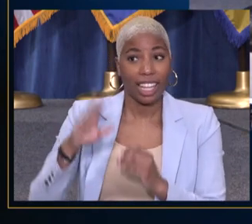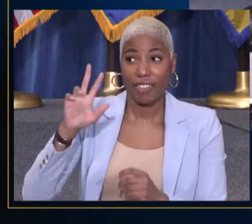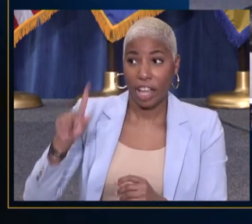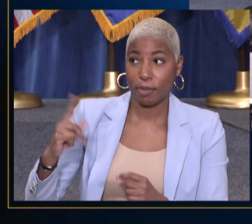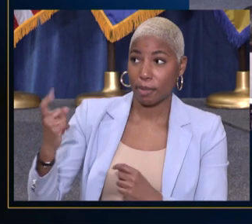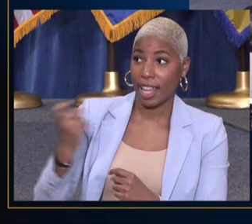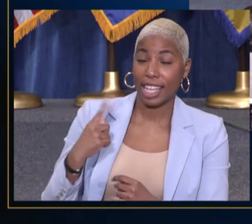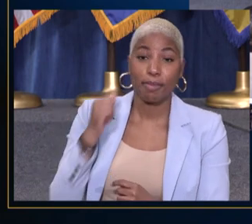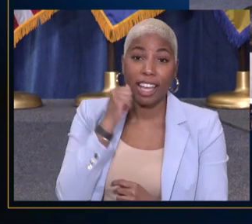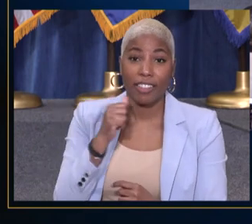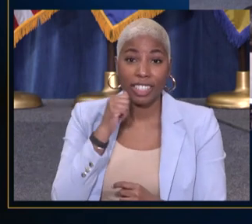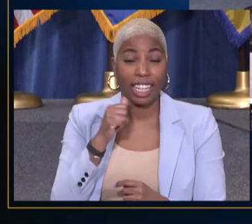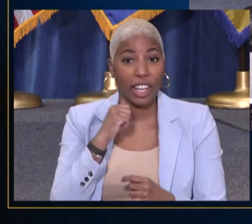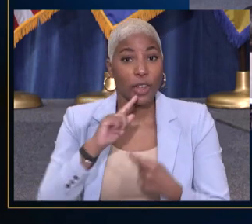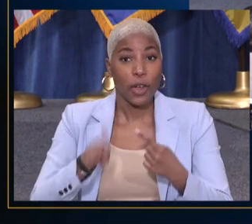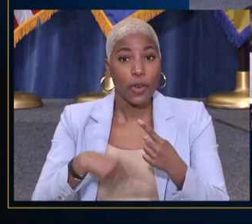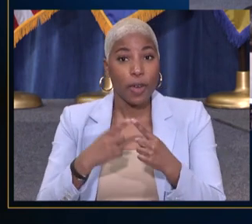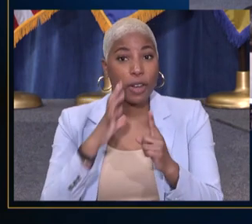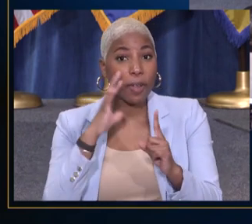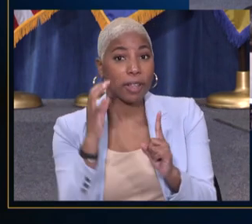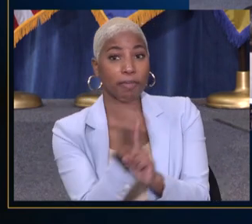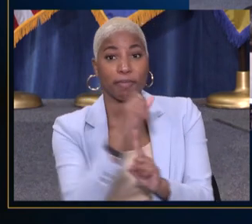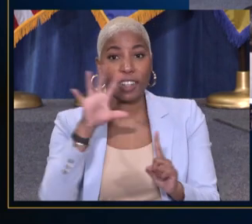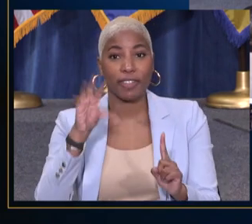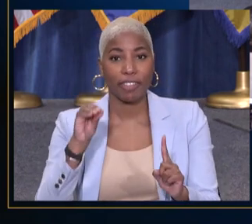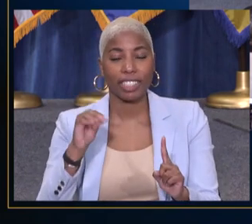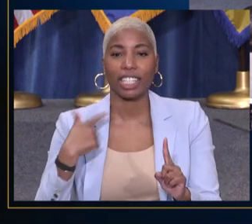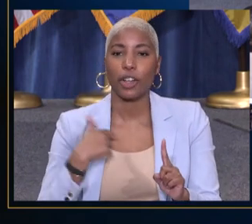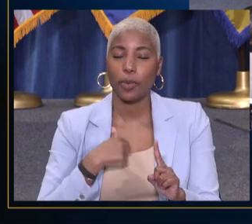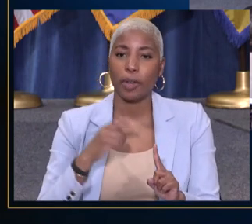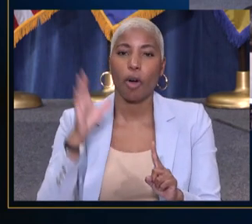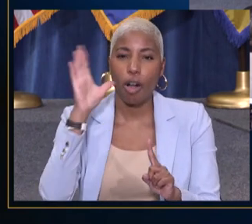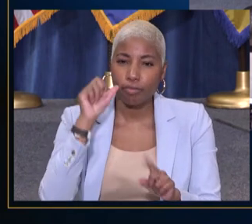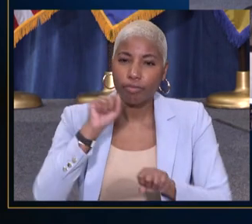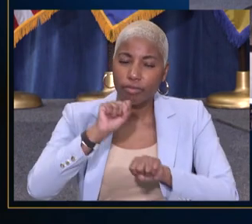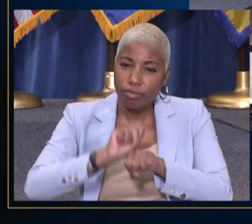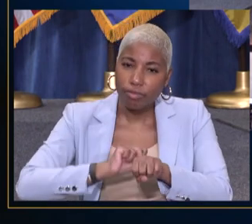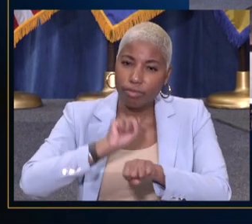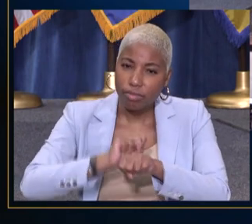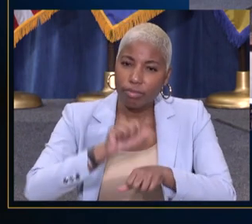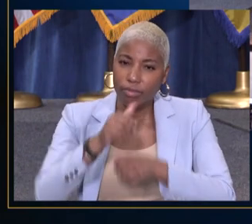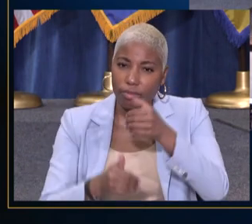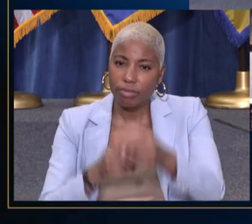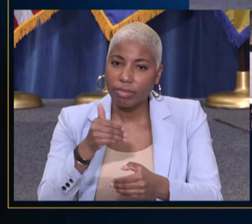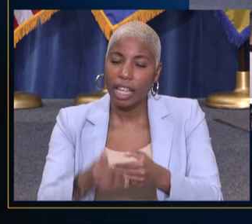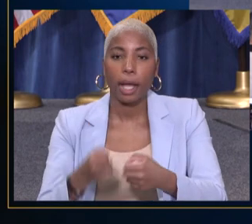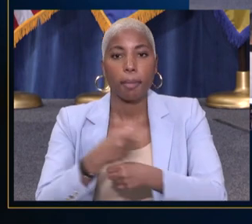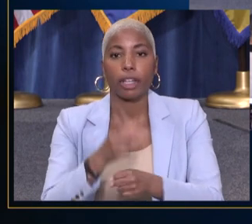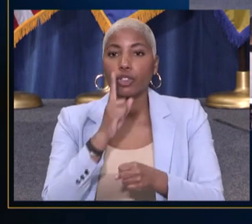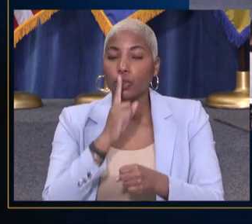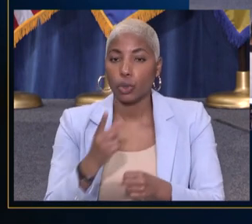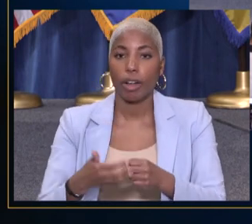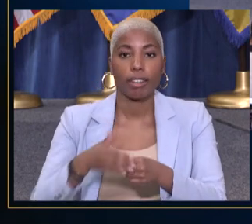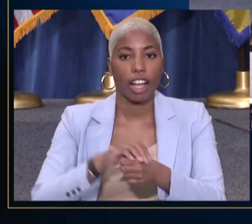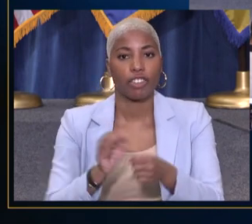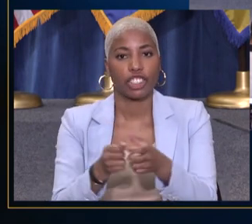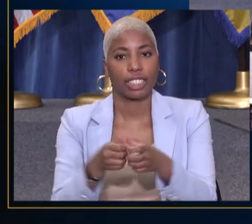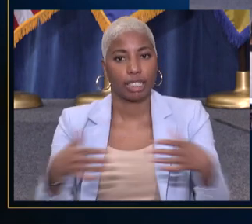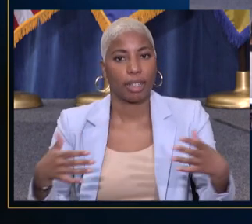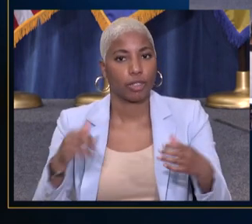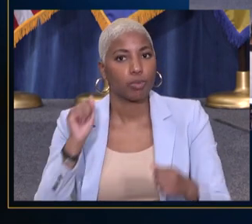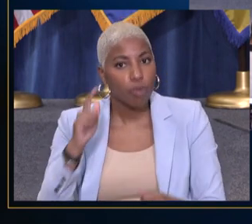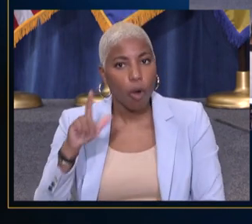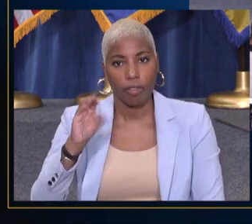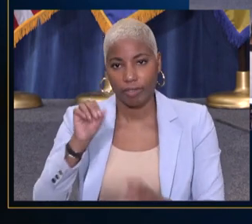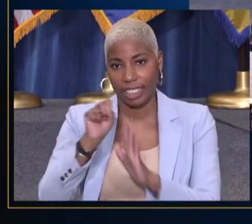every day when we're getting to 50. We're keeping working to make sure that coverage is expanded. And I'd love to mention